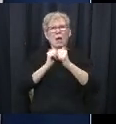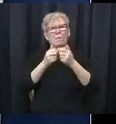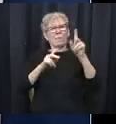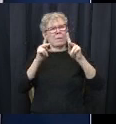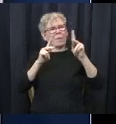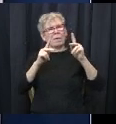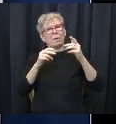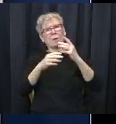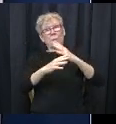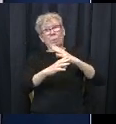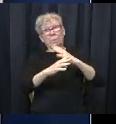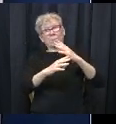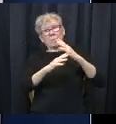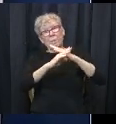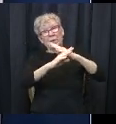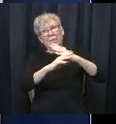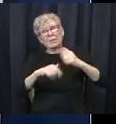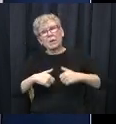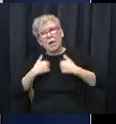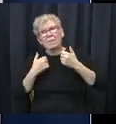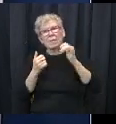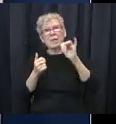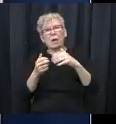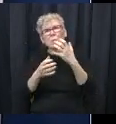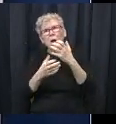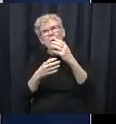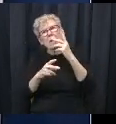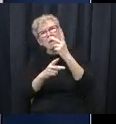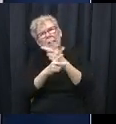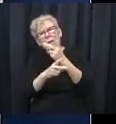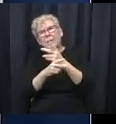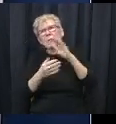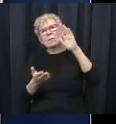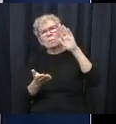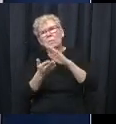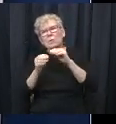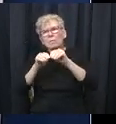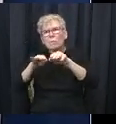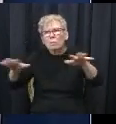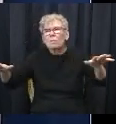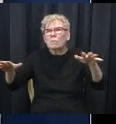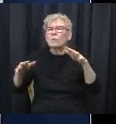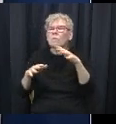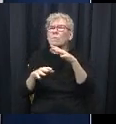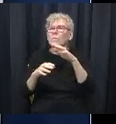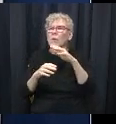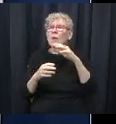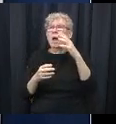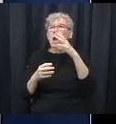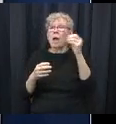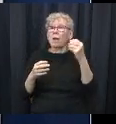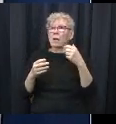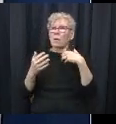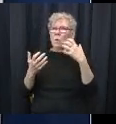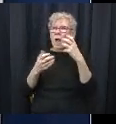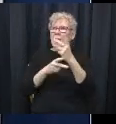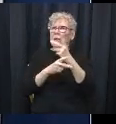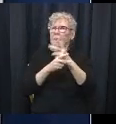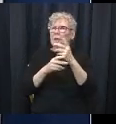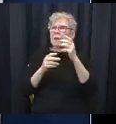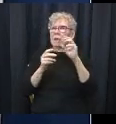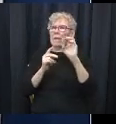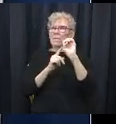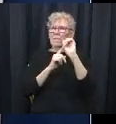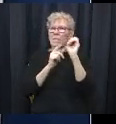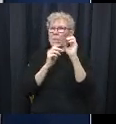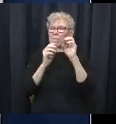each new phase of the pandemic, we learn more, and these efforts look a little bit different. Our priority of saving lives,